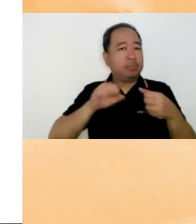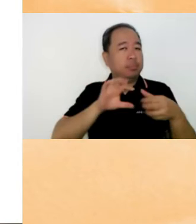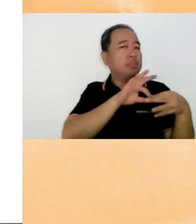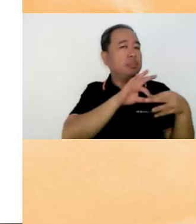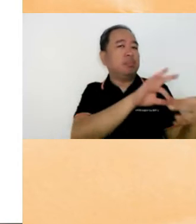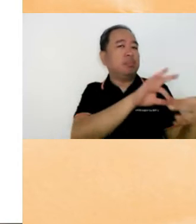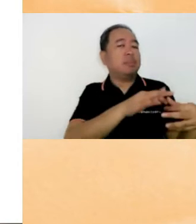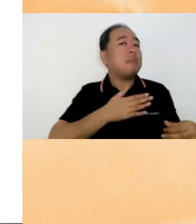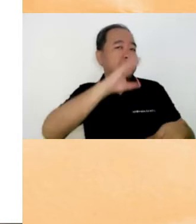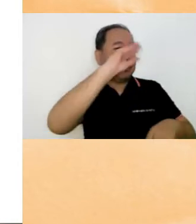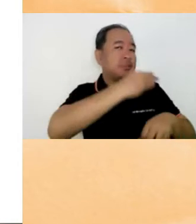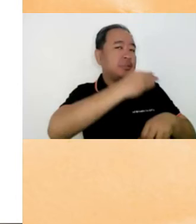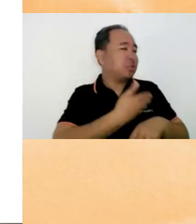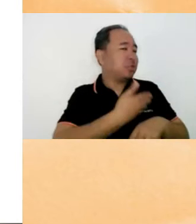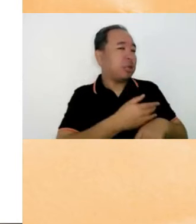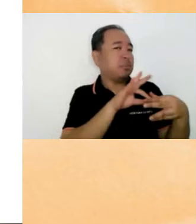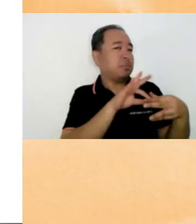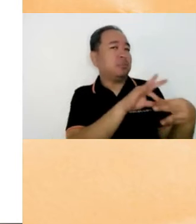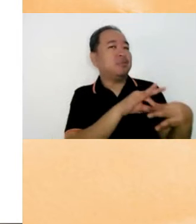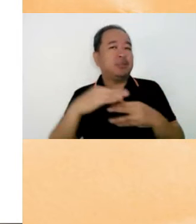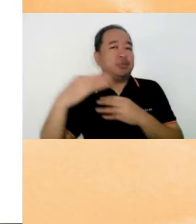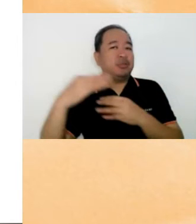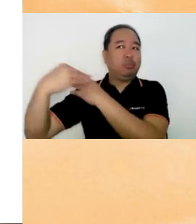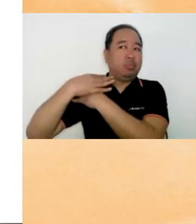Poverty and environmental factors